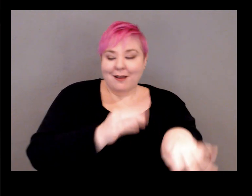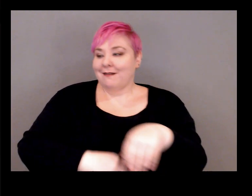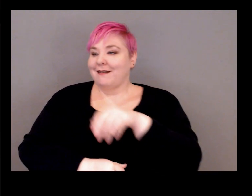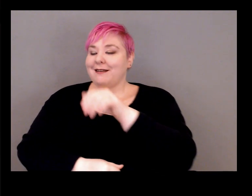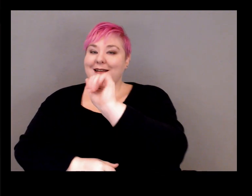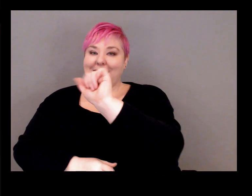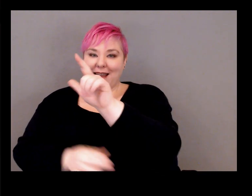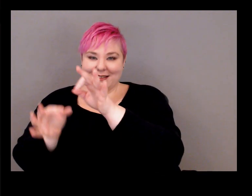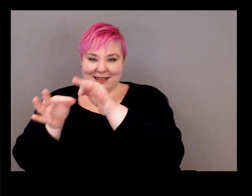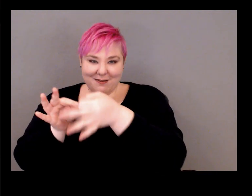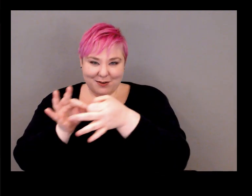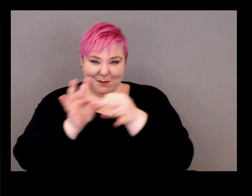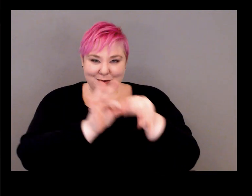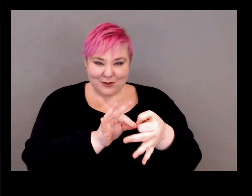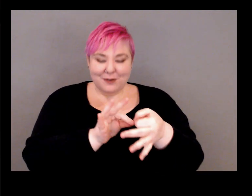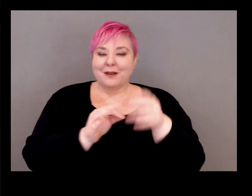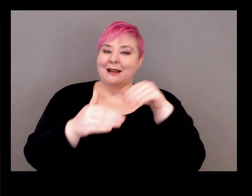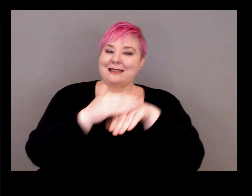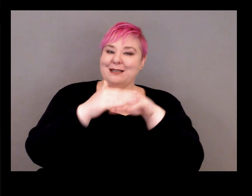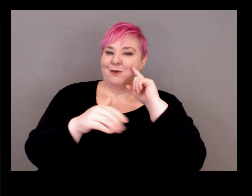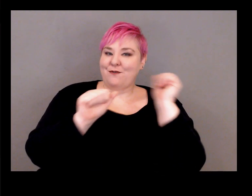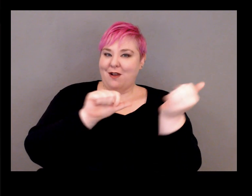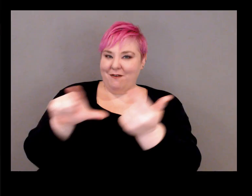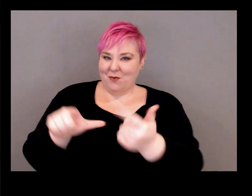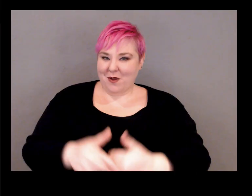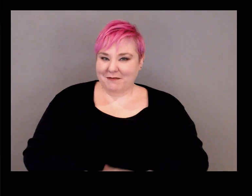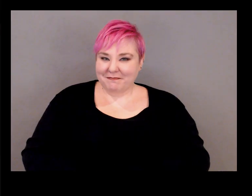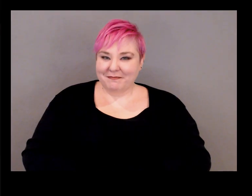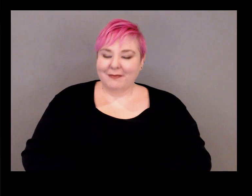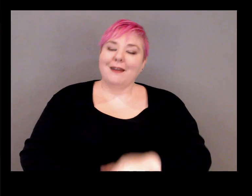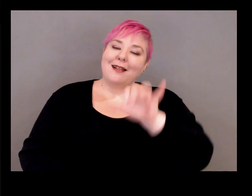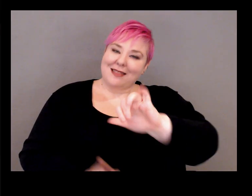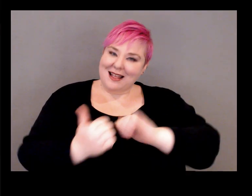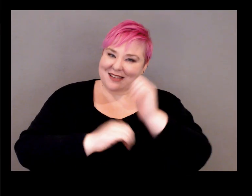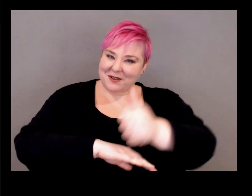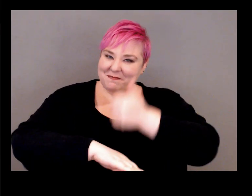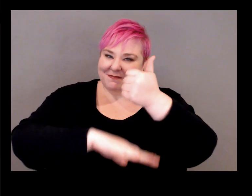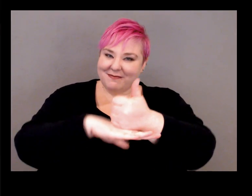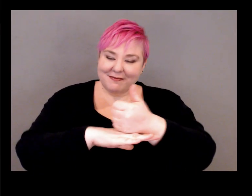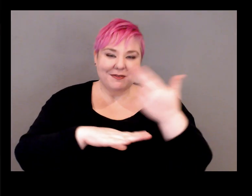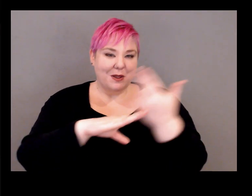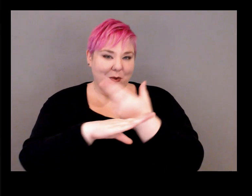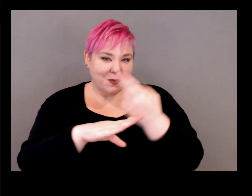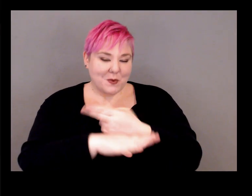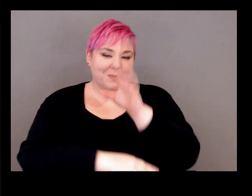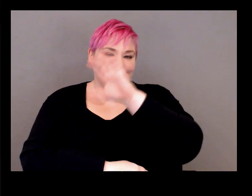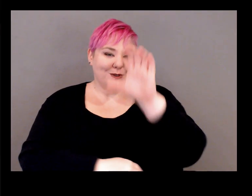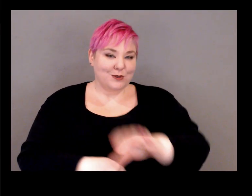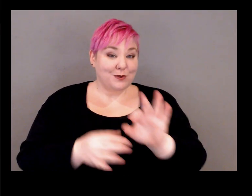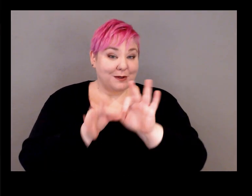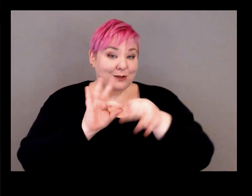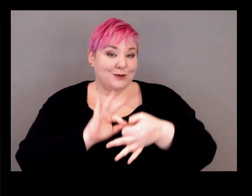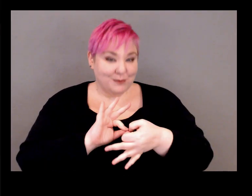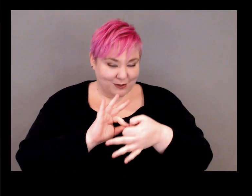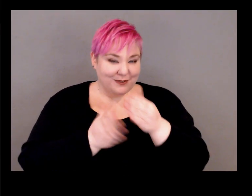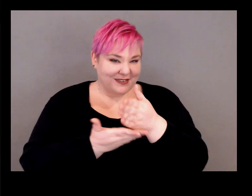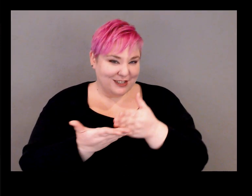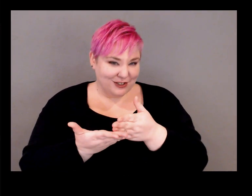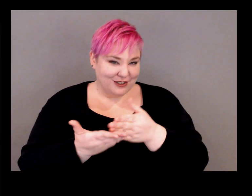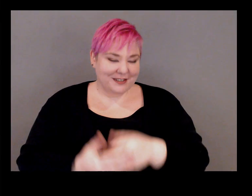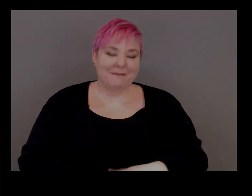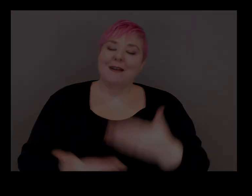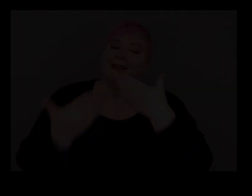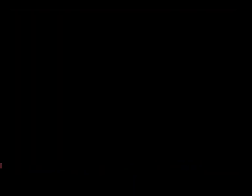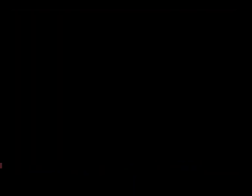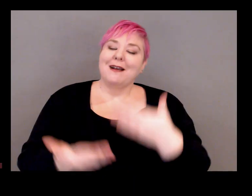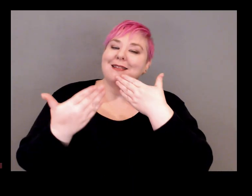language interpretation, making the meeting accessible for everyone. And that's how you enable and use the interpreter features in